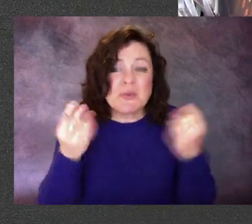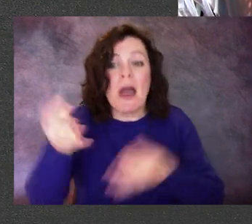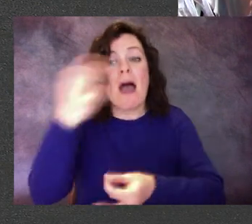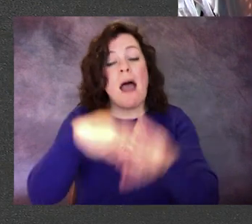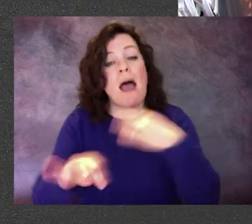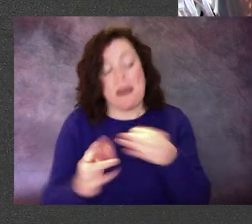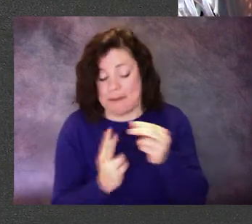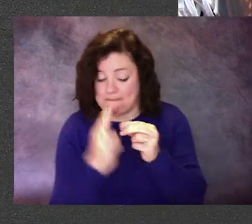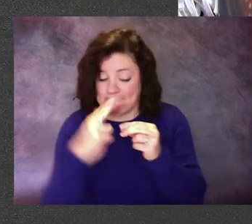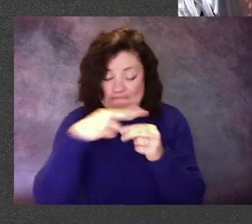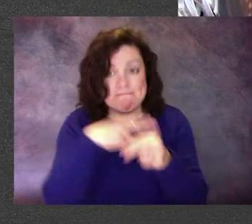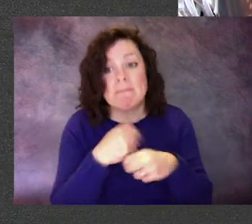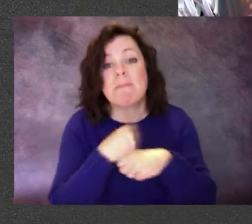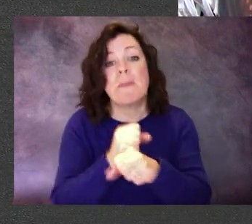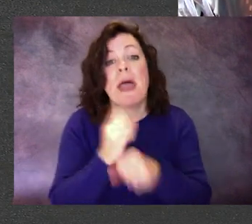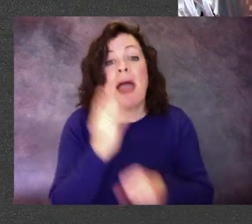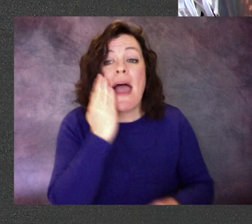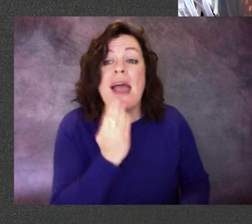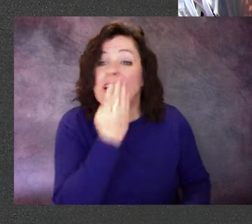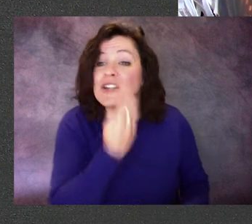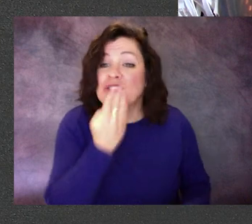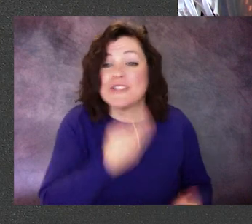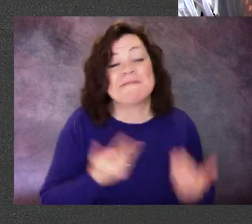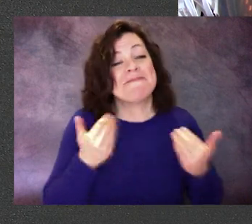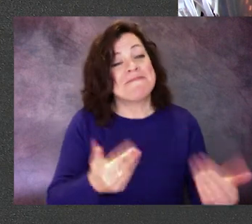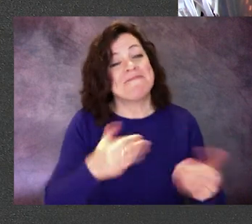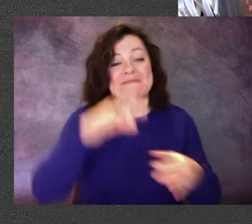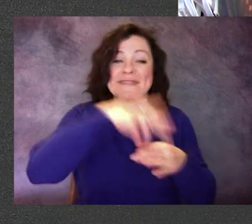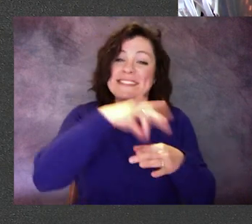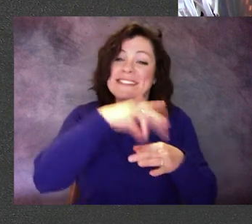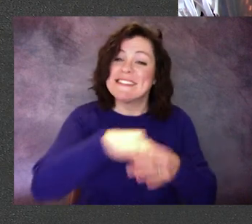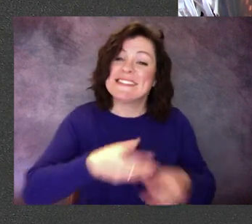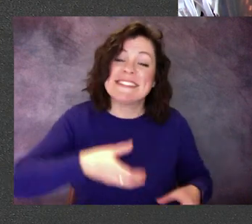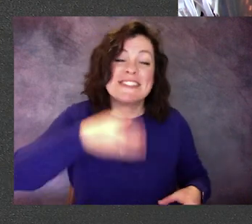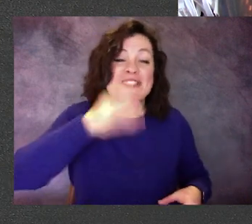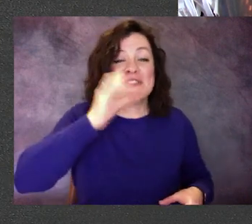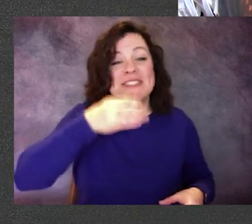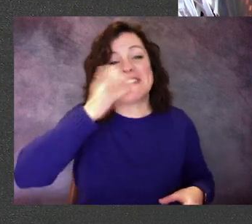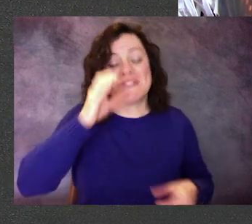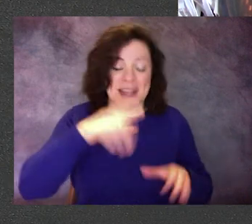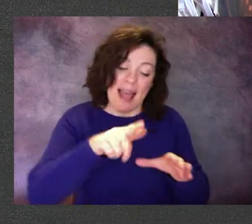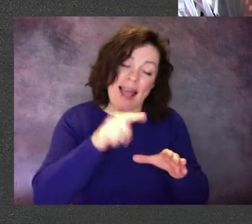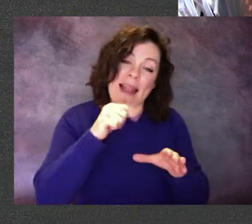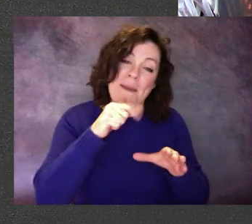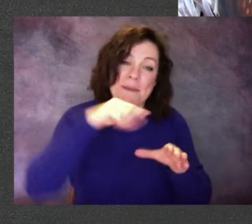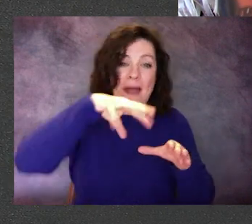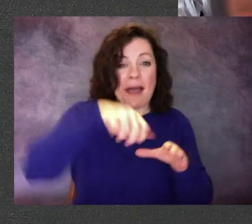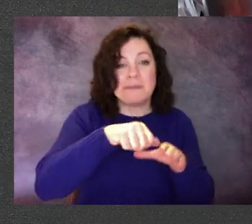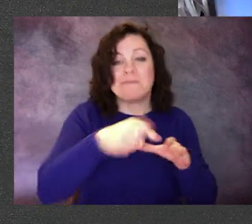So he made a handkerchief out of it and drank a glass of hot tea with lemon.